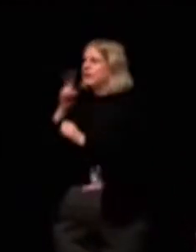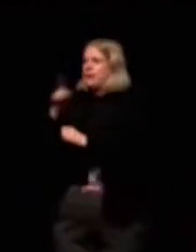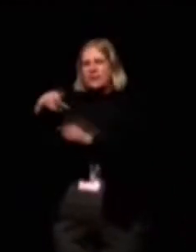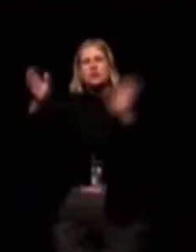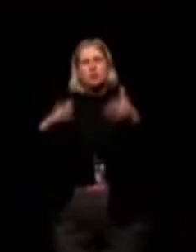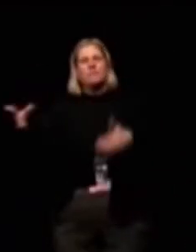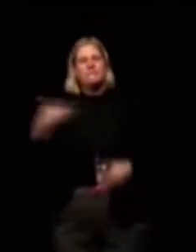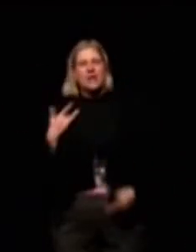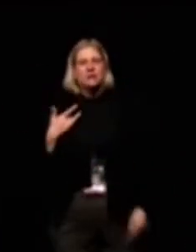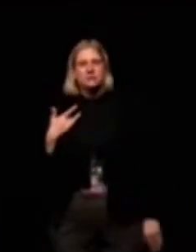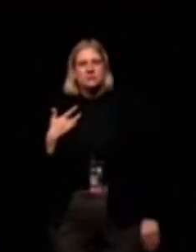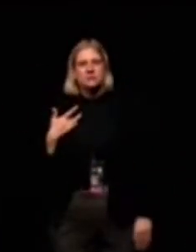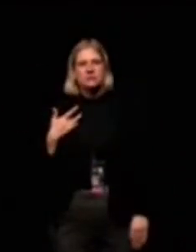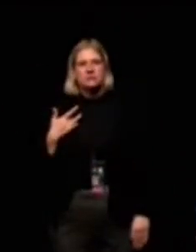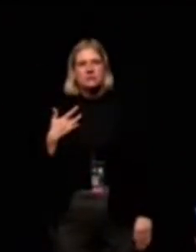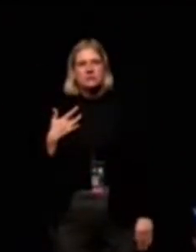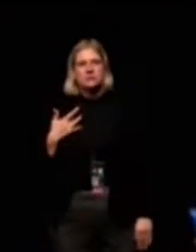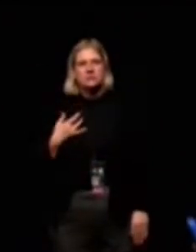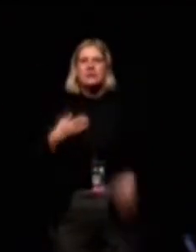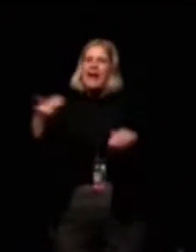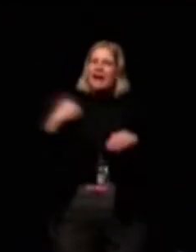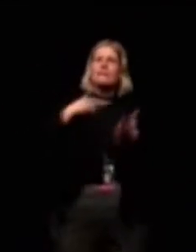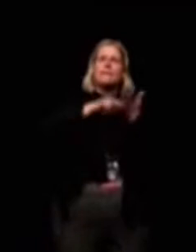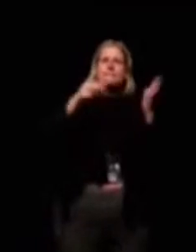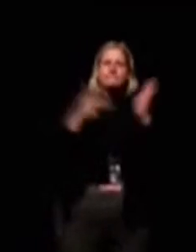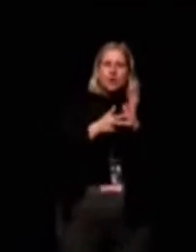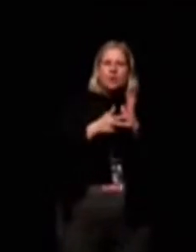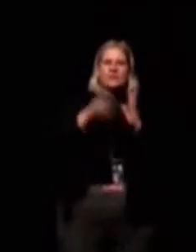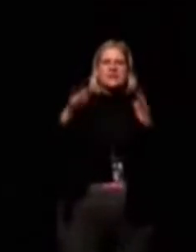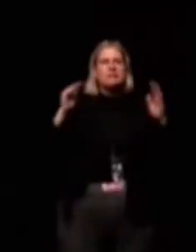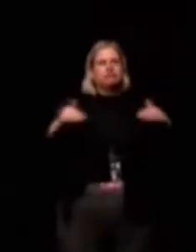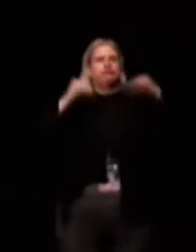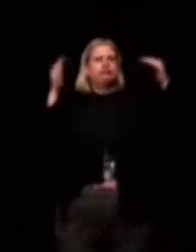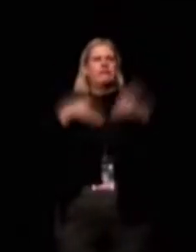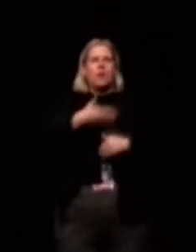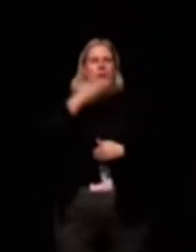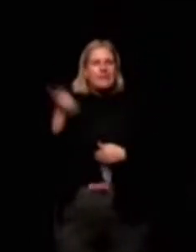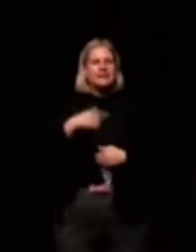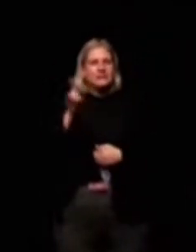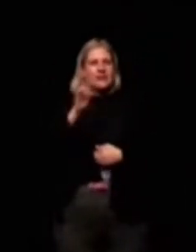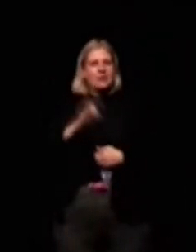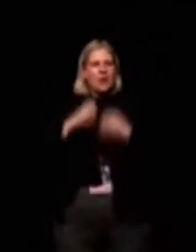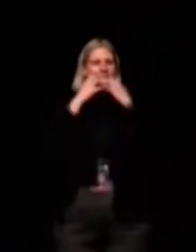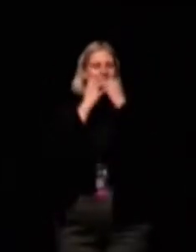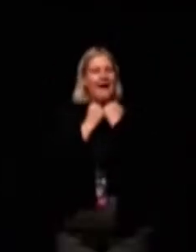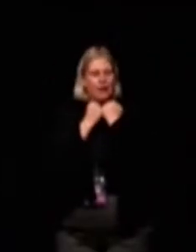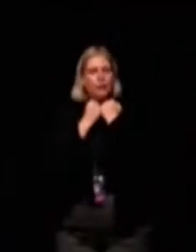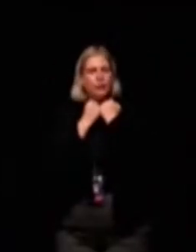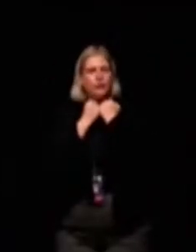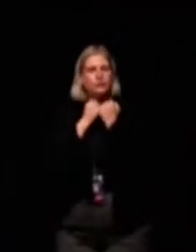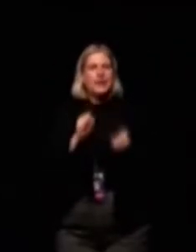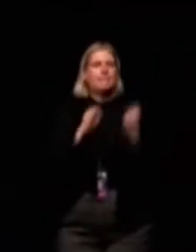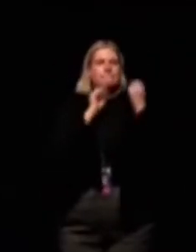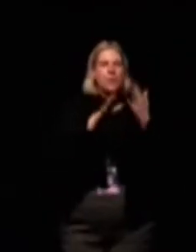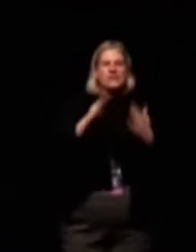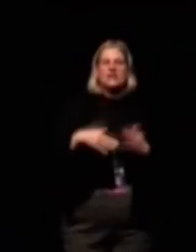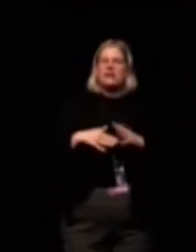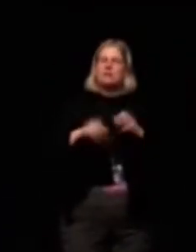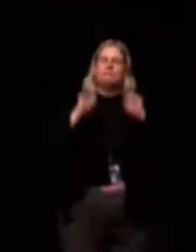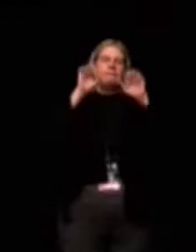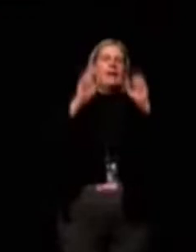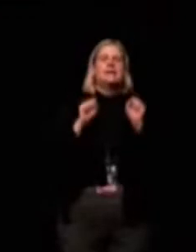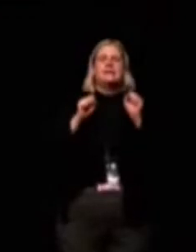room. It is a purpose that lives up to the best of our democratic values, embracing our great